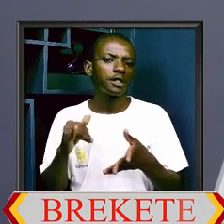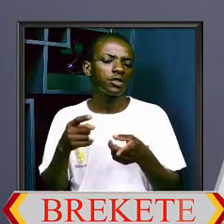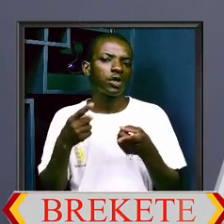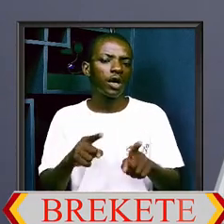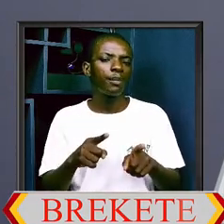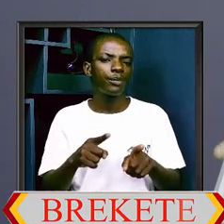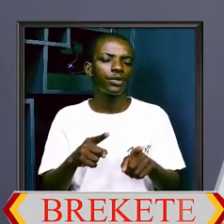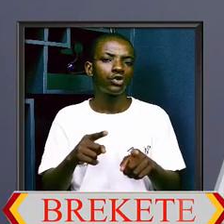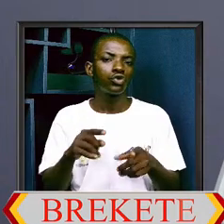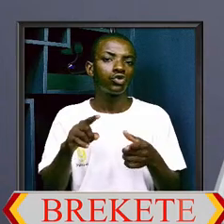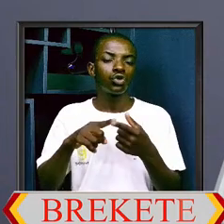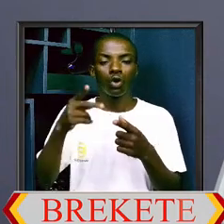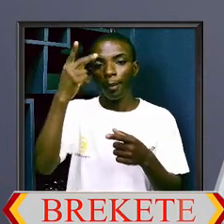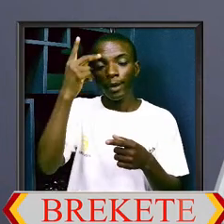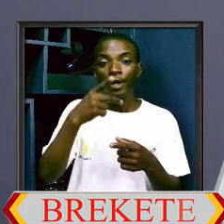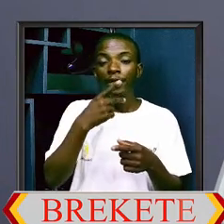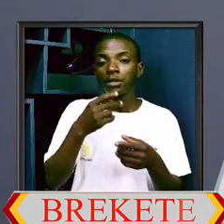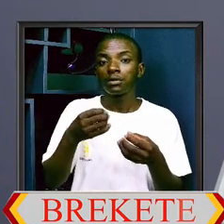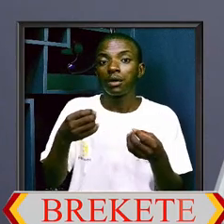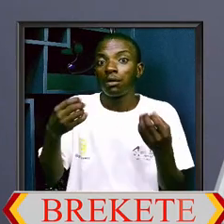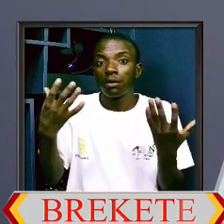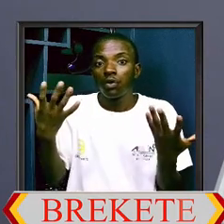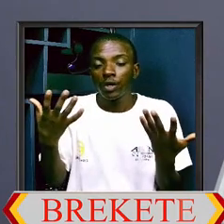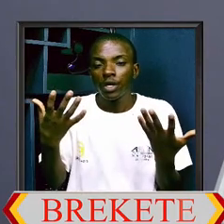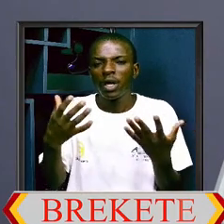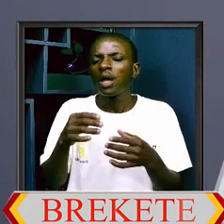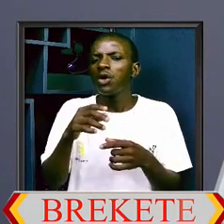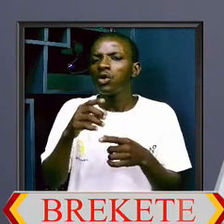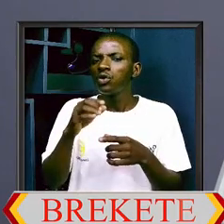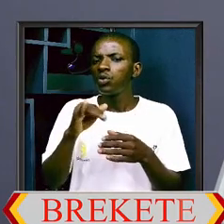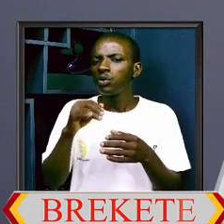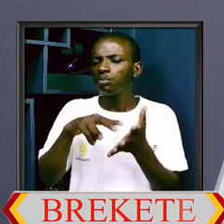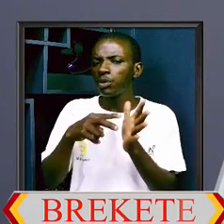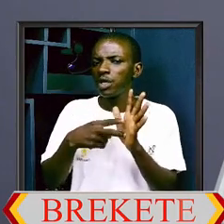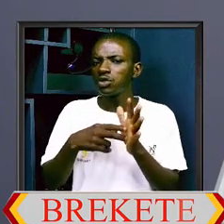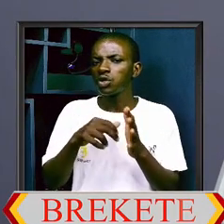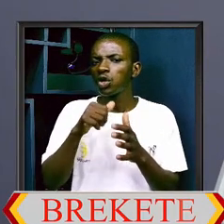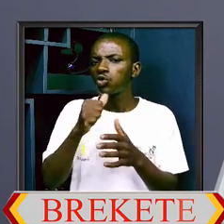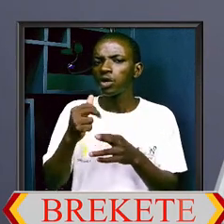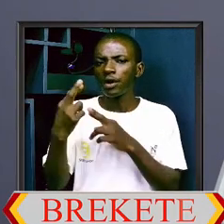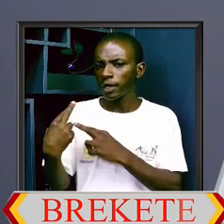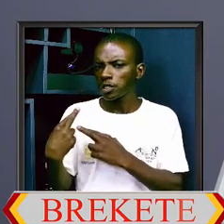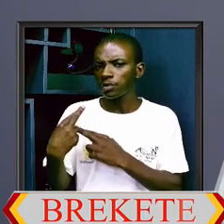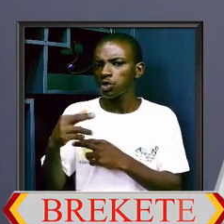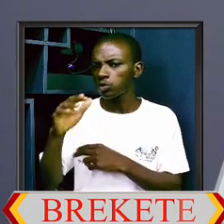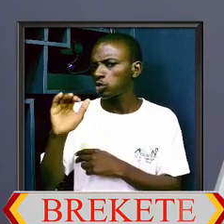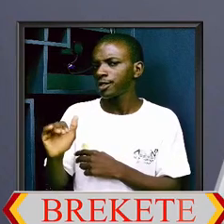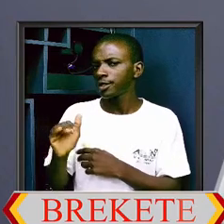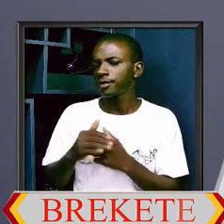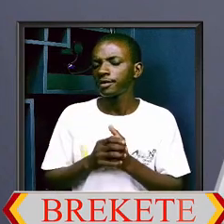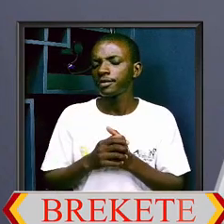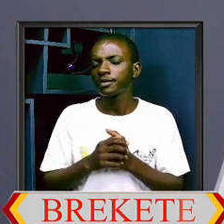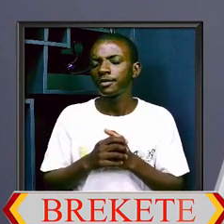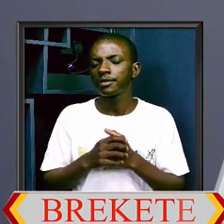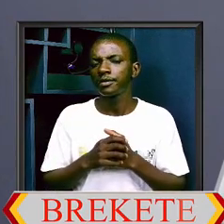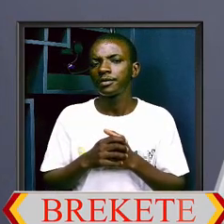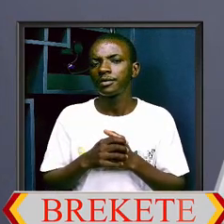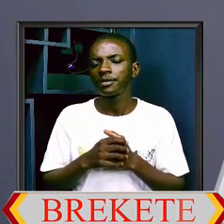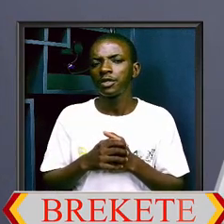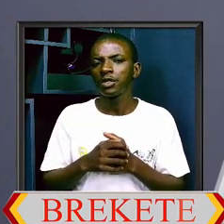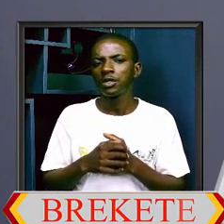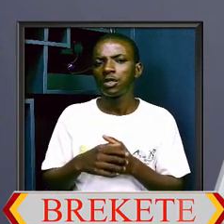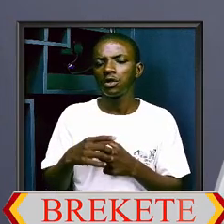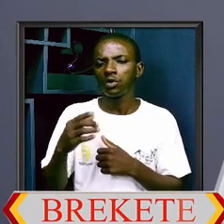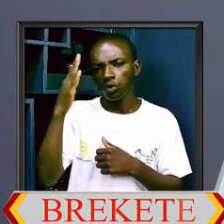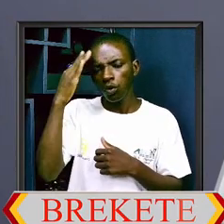your mother and father hey so be it no you are it means you are an irresponsible responsible child